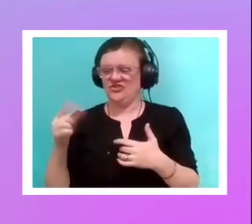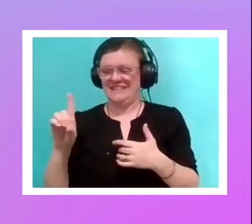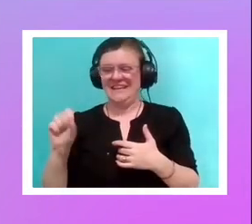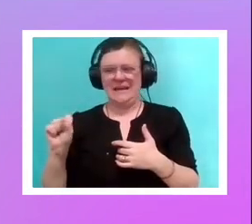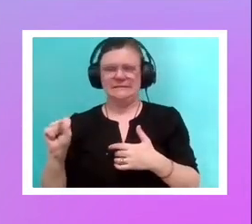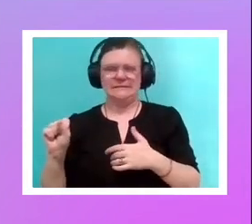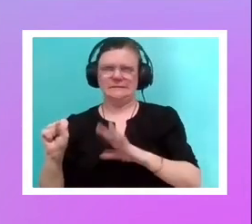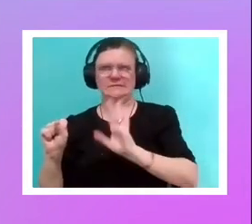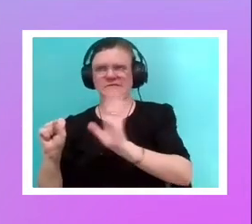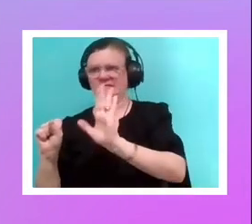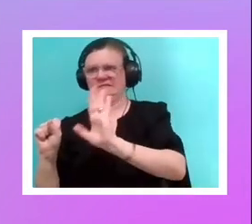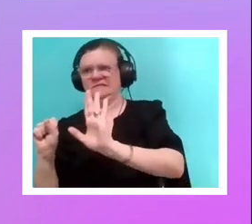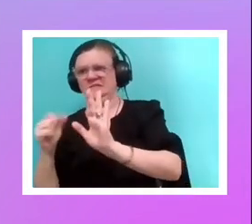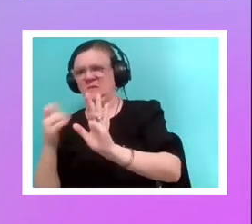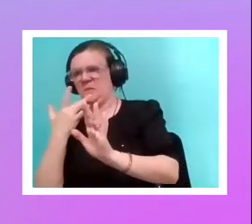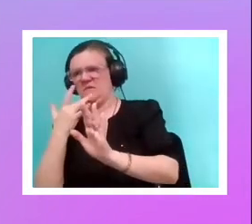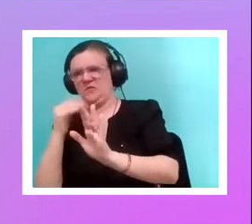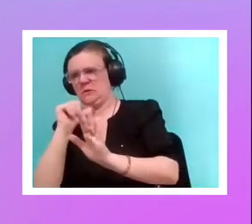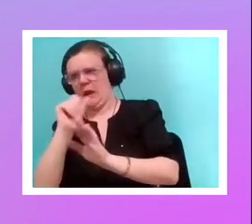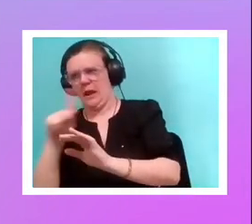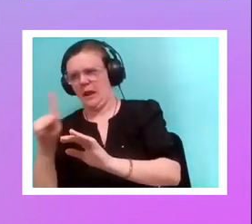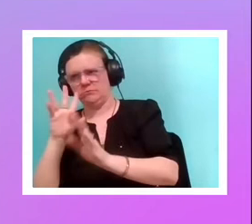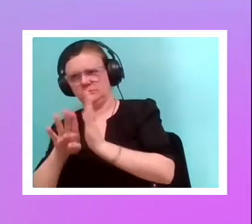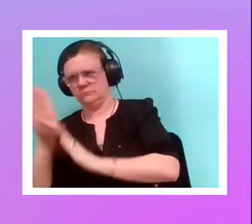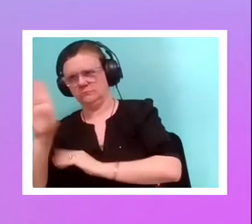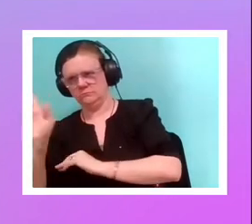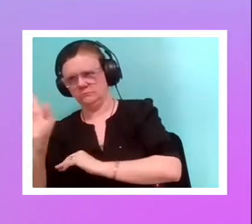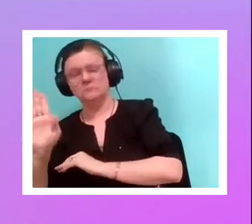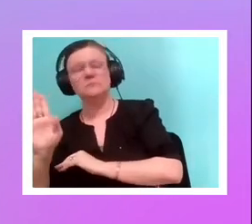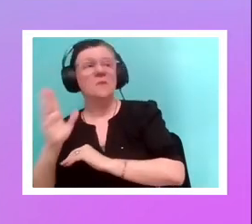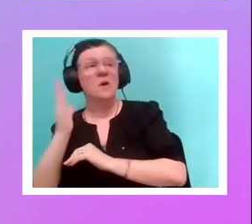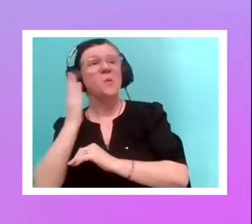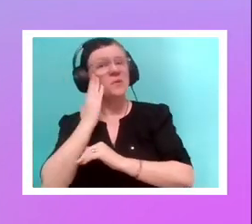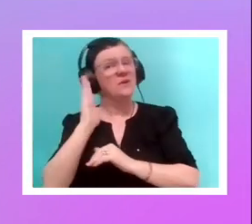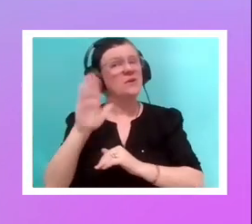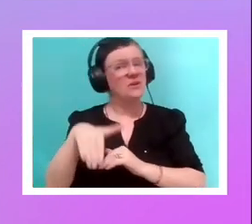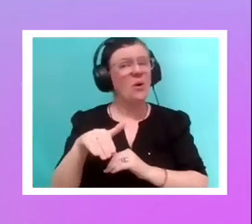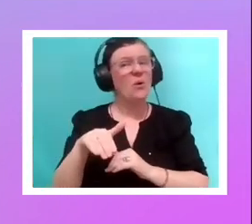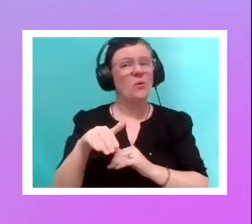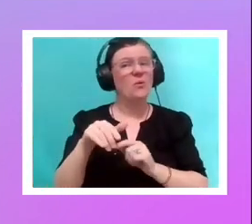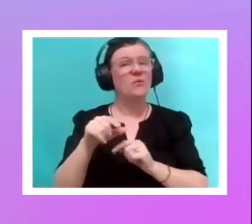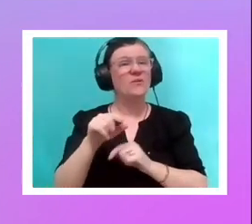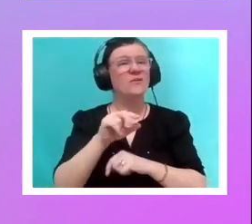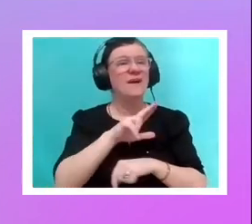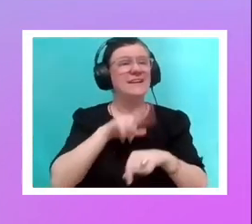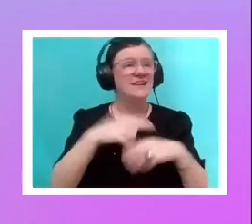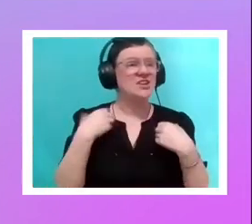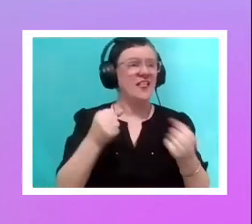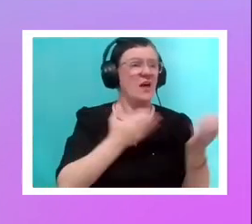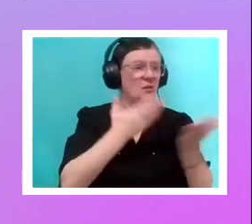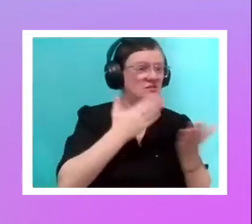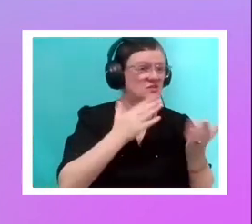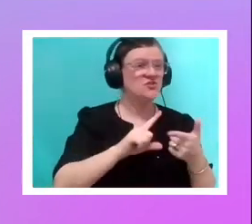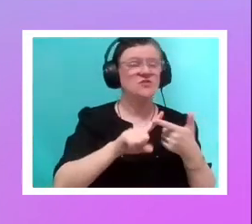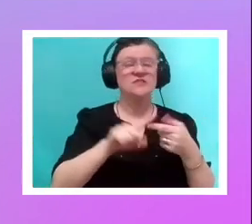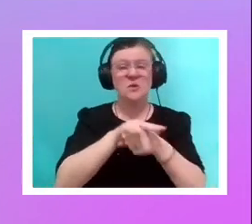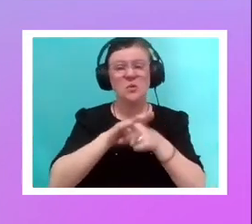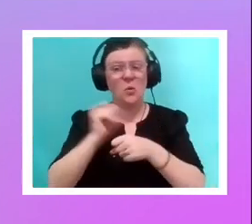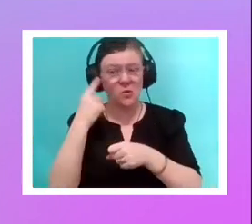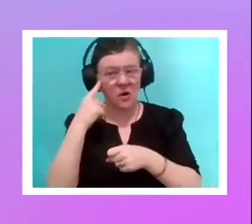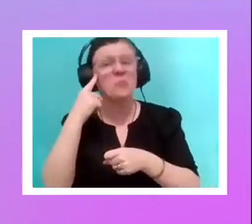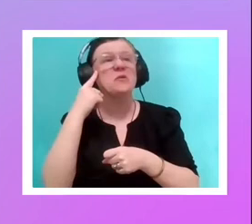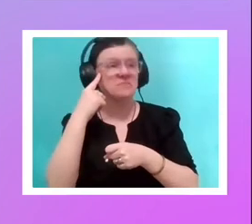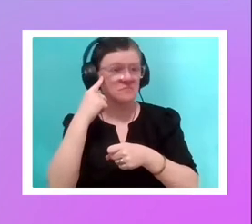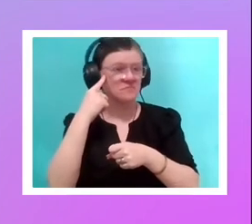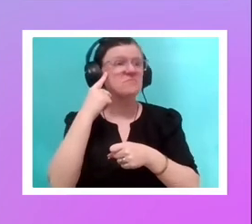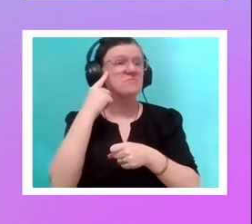avoiding native mobile applications. But we do know there are many across the National Health Service and local government and other parts of